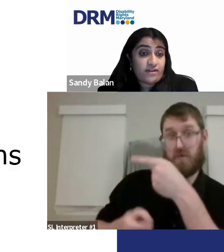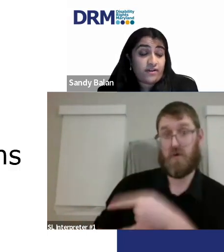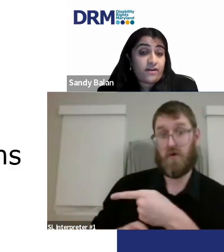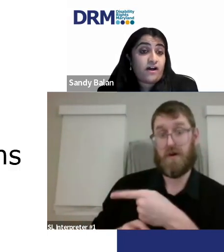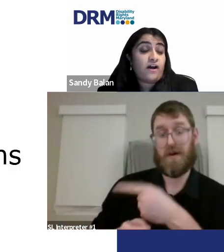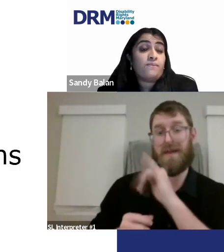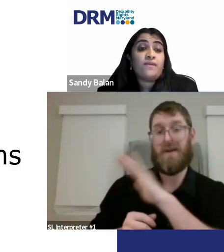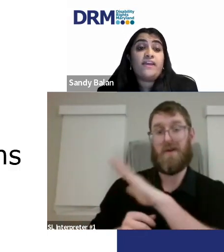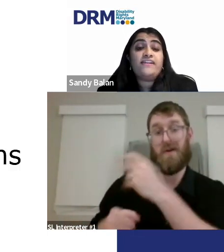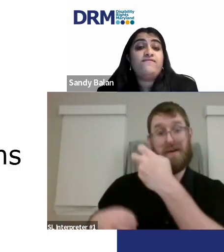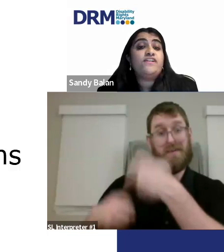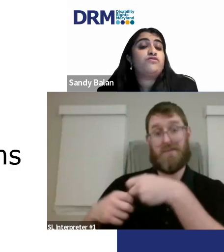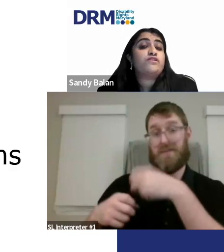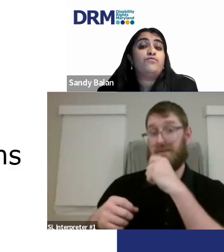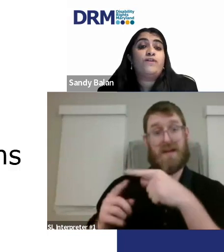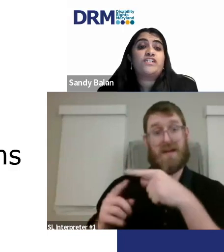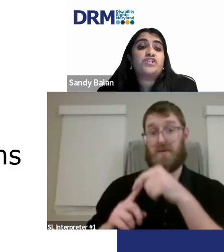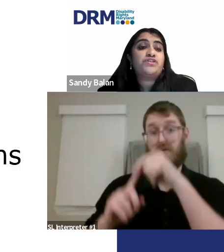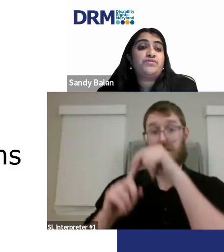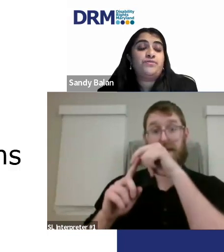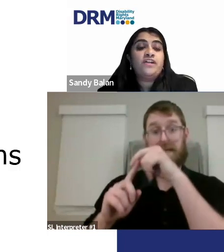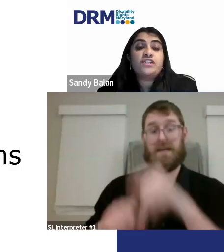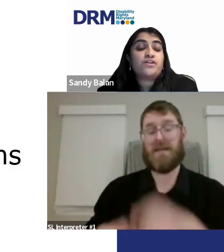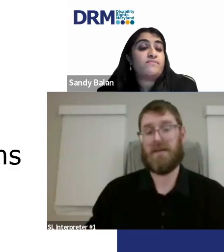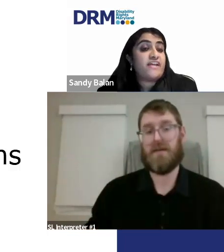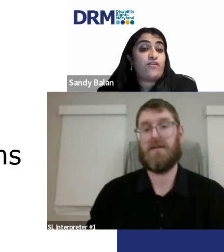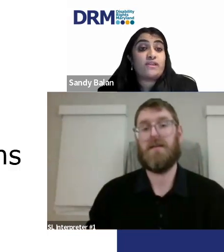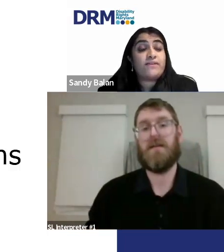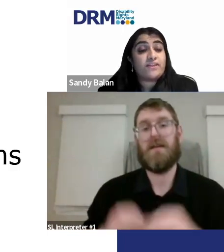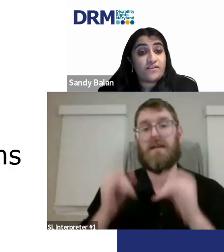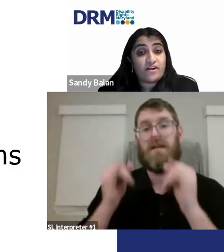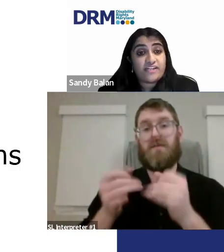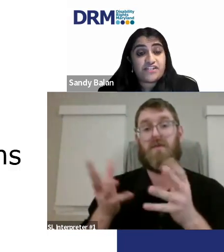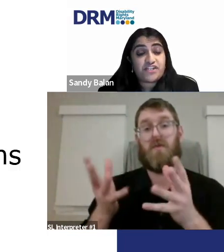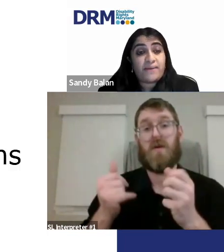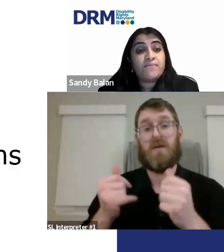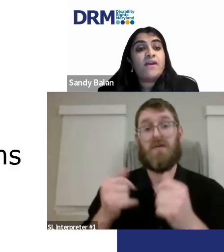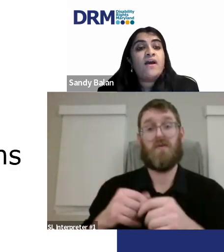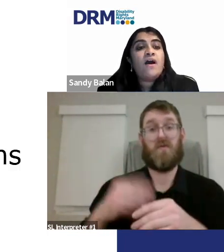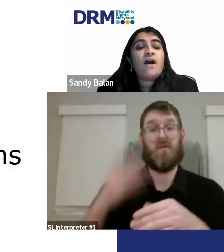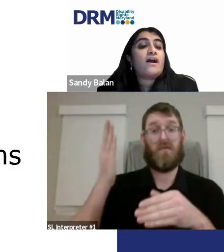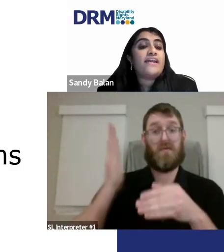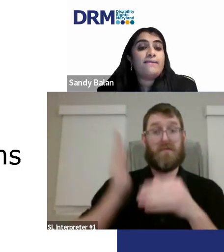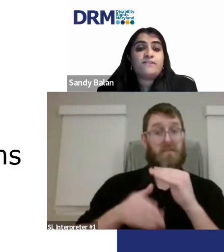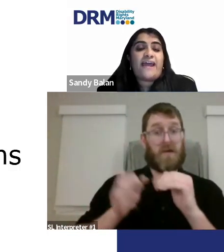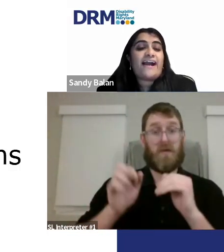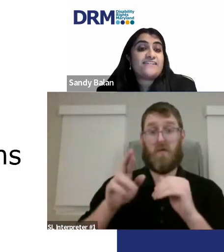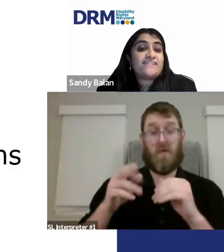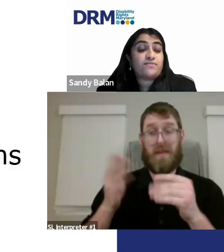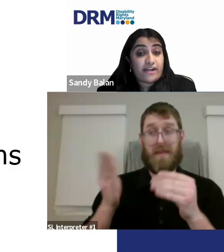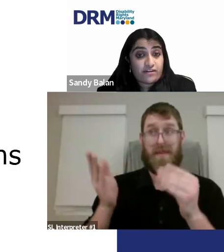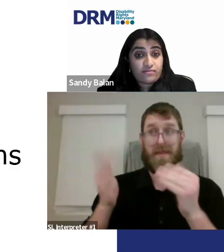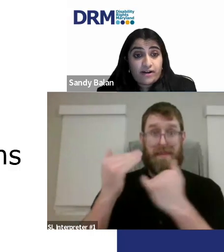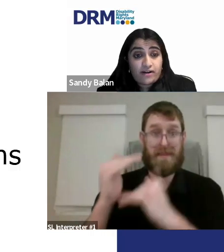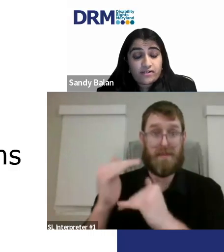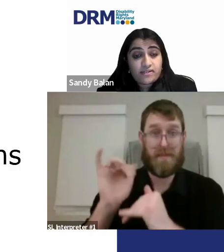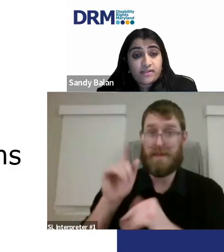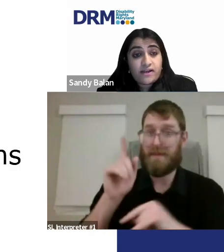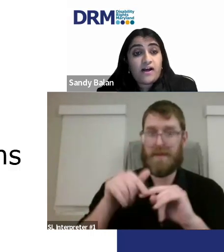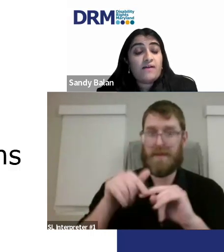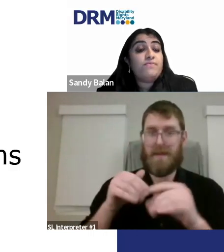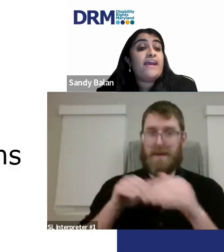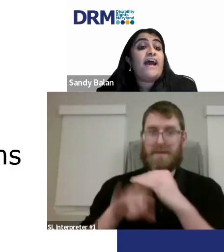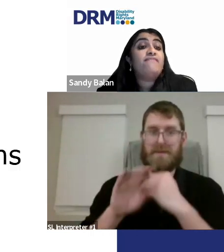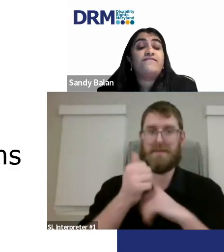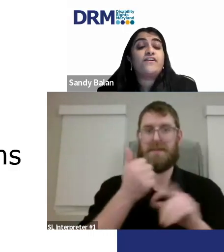not unique. Individuals who wish to terminate or limit their guardianship are unable to access their medical